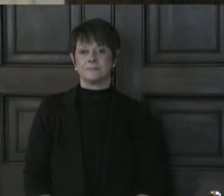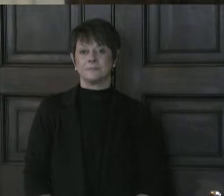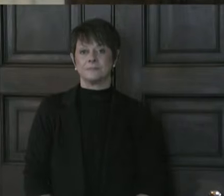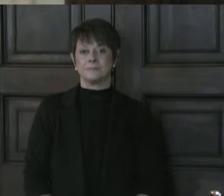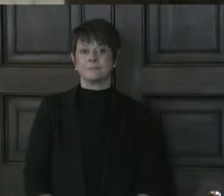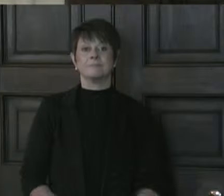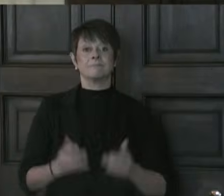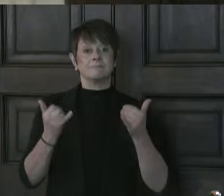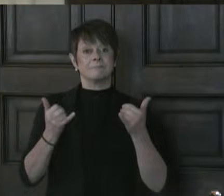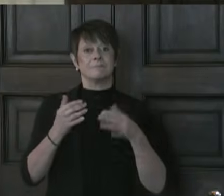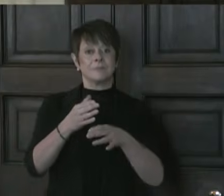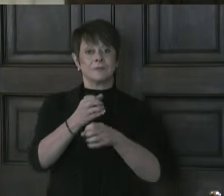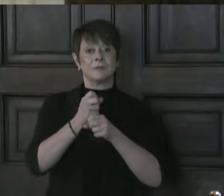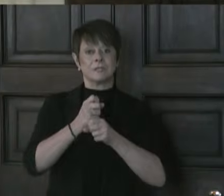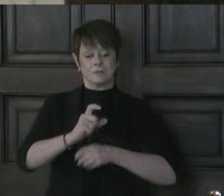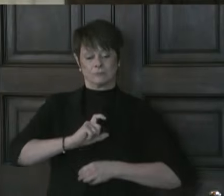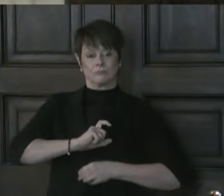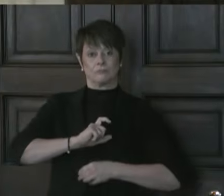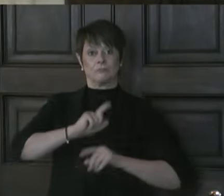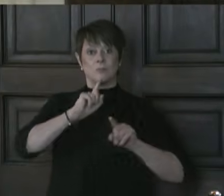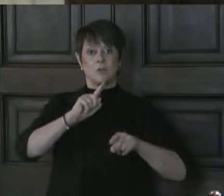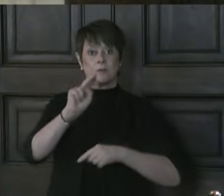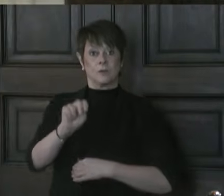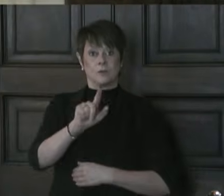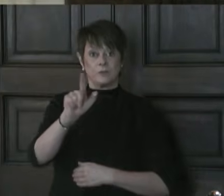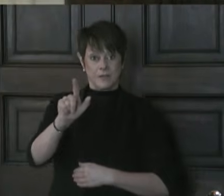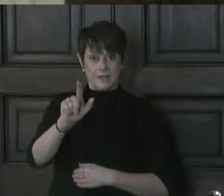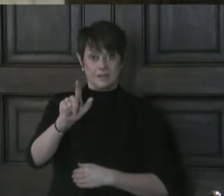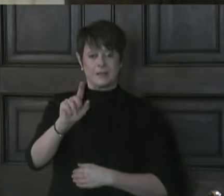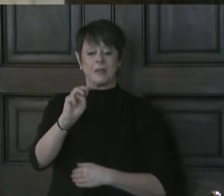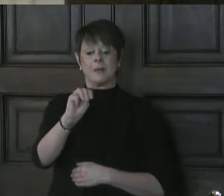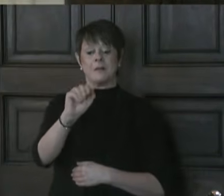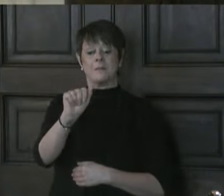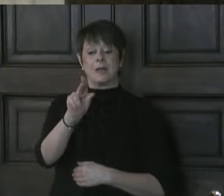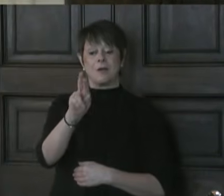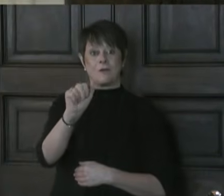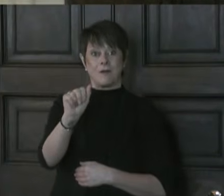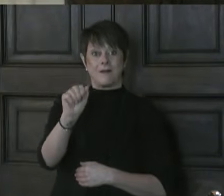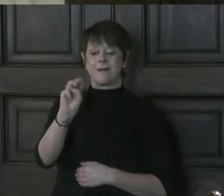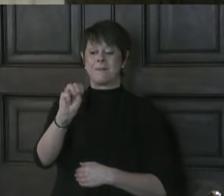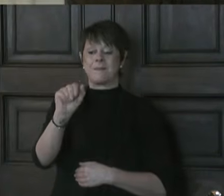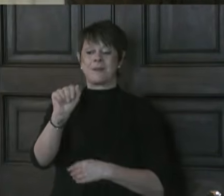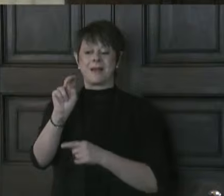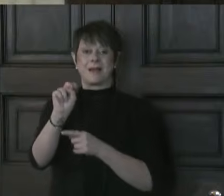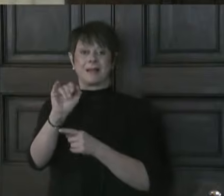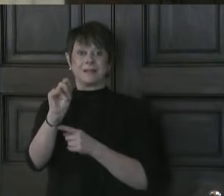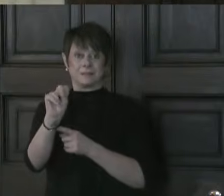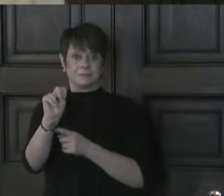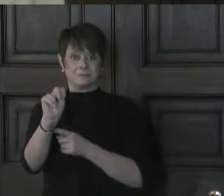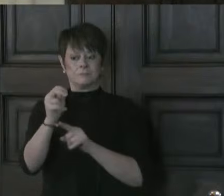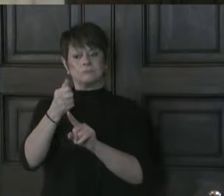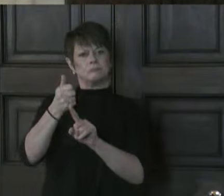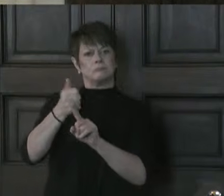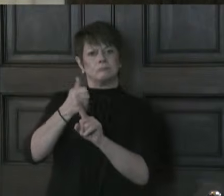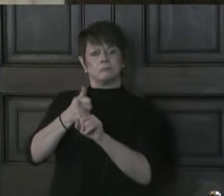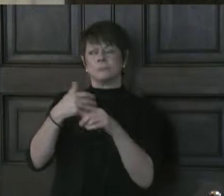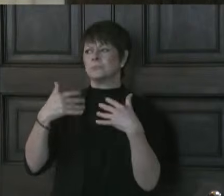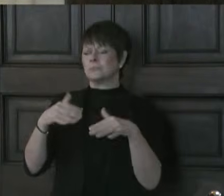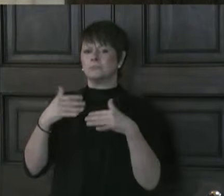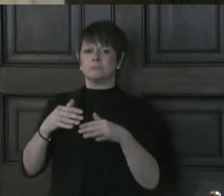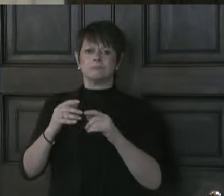To receive the Order of Newfoundland and Labrador, Maura Mannion. Maura Mannion has made